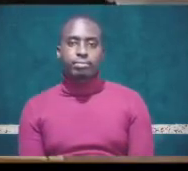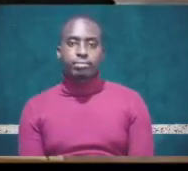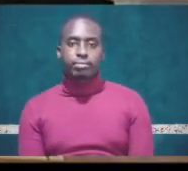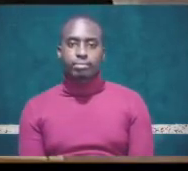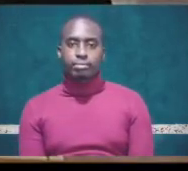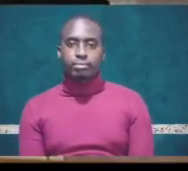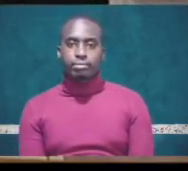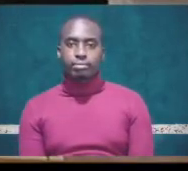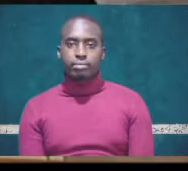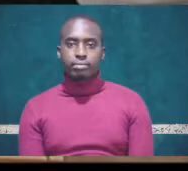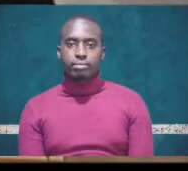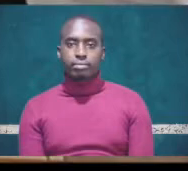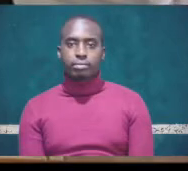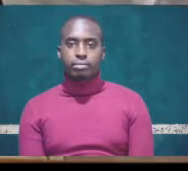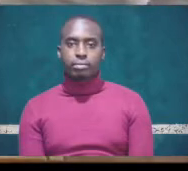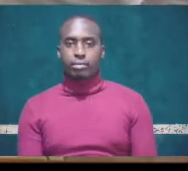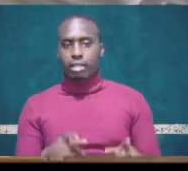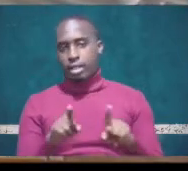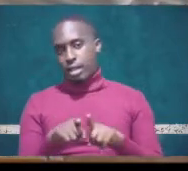equal to